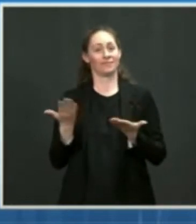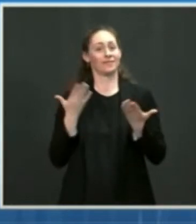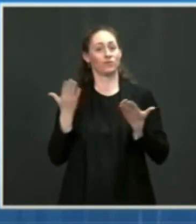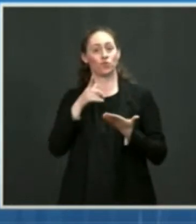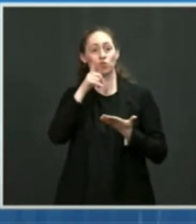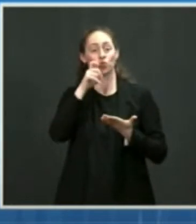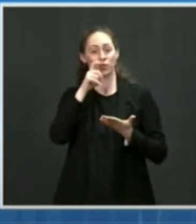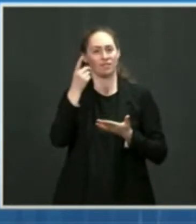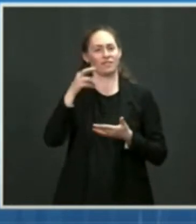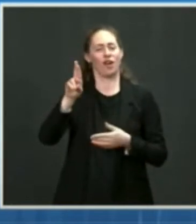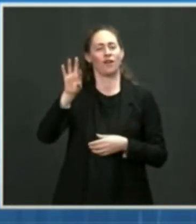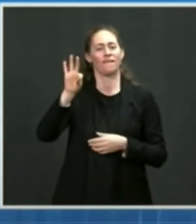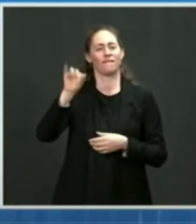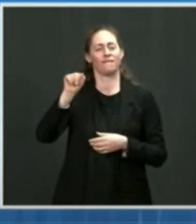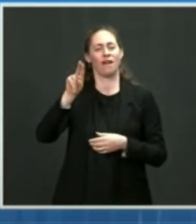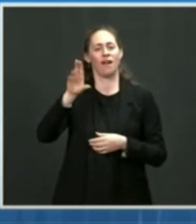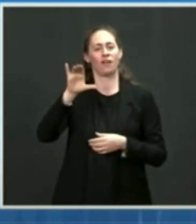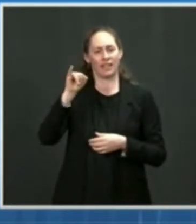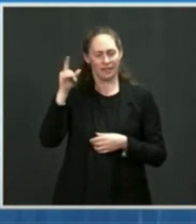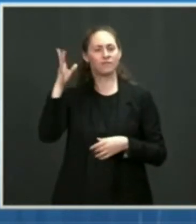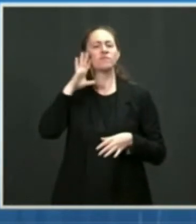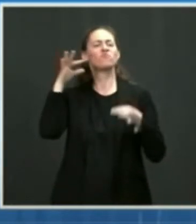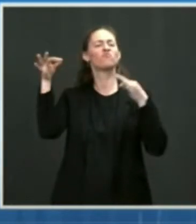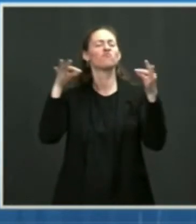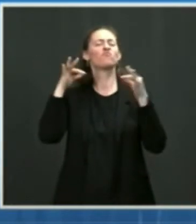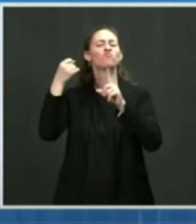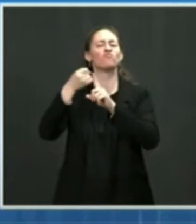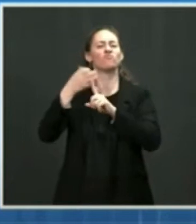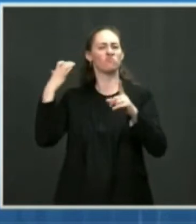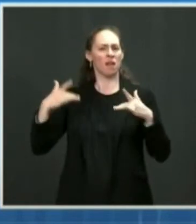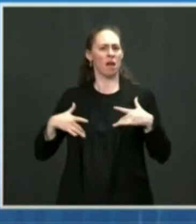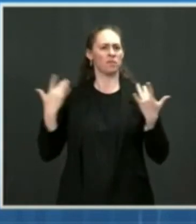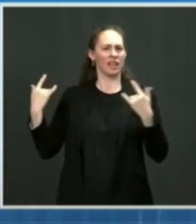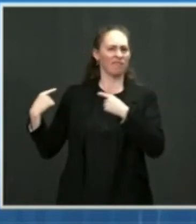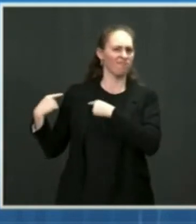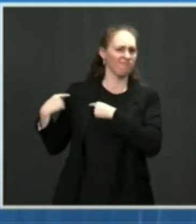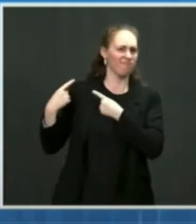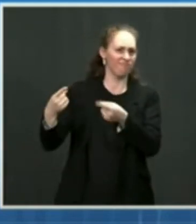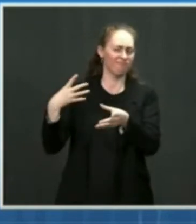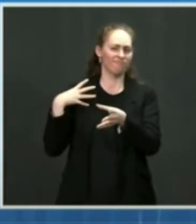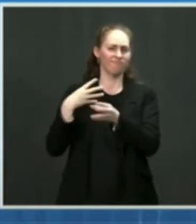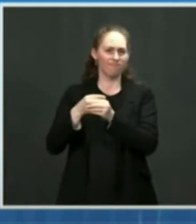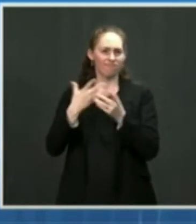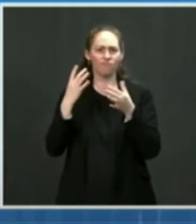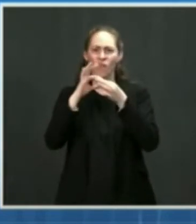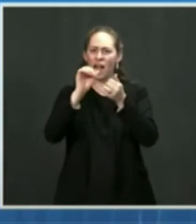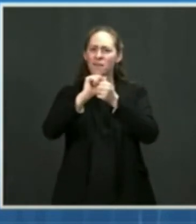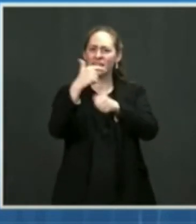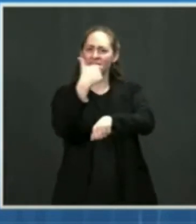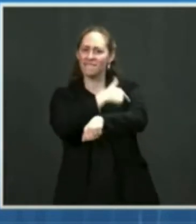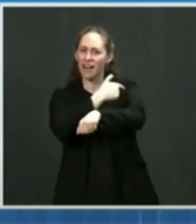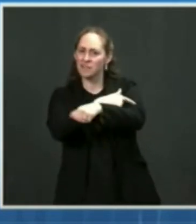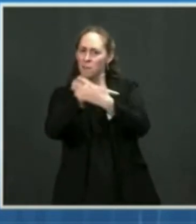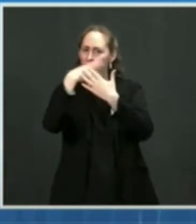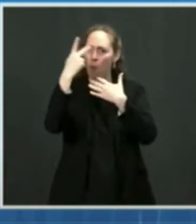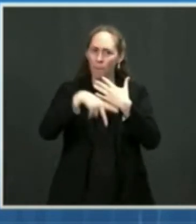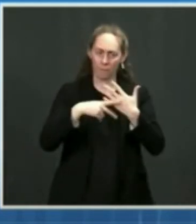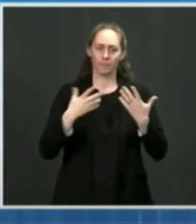by providing an update on the progress of our accelerating vaccination program. We've now